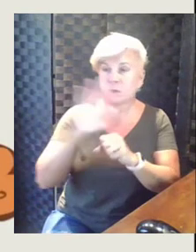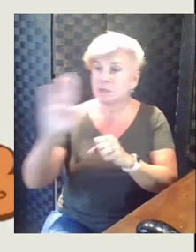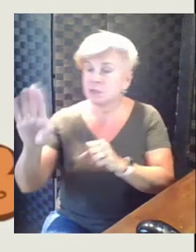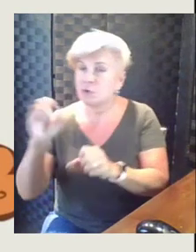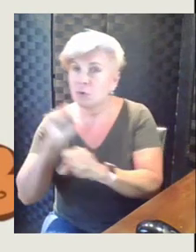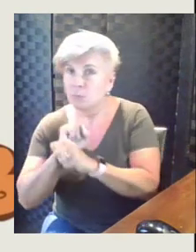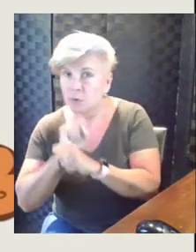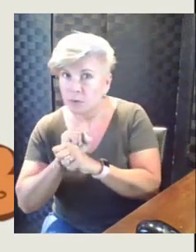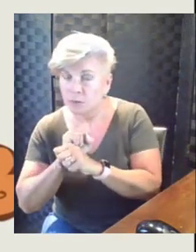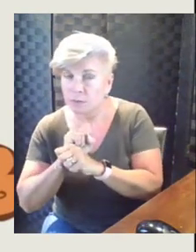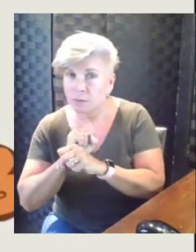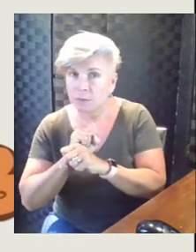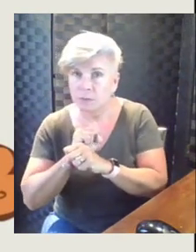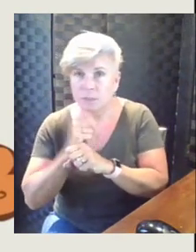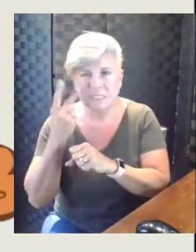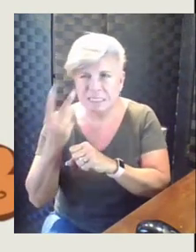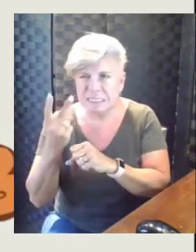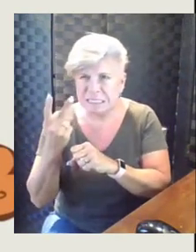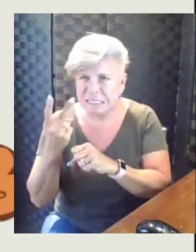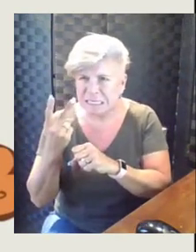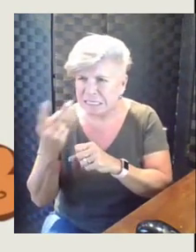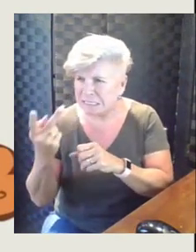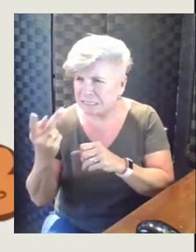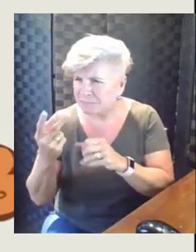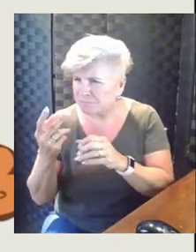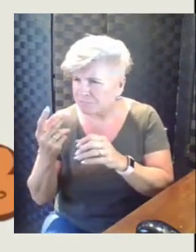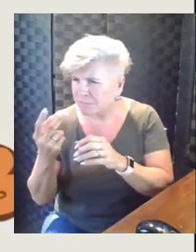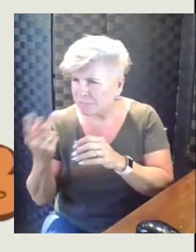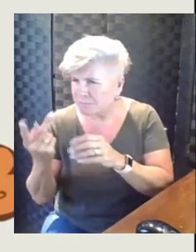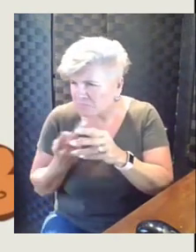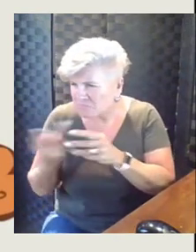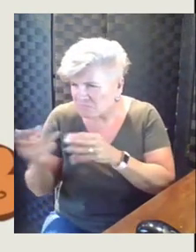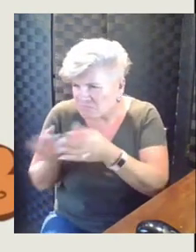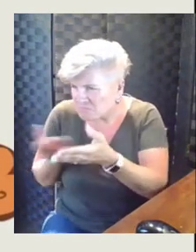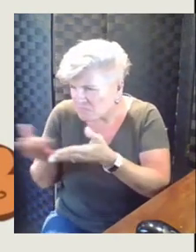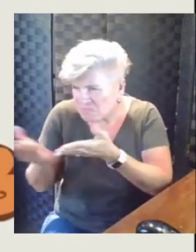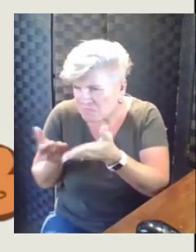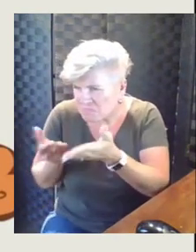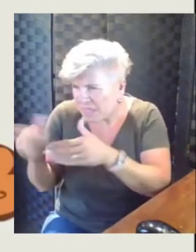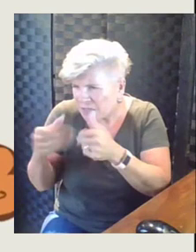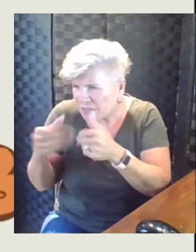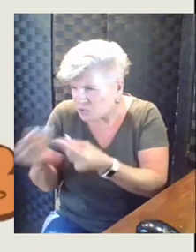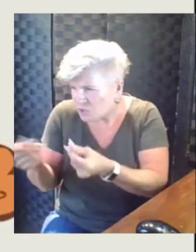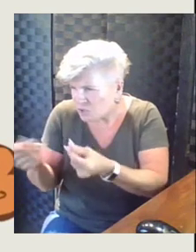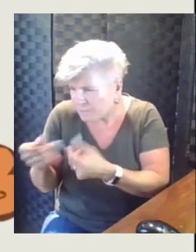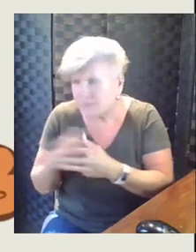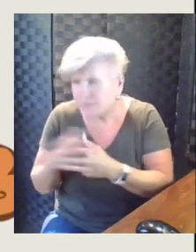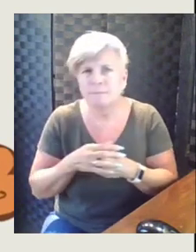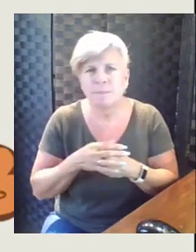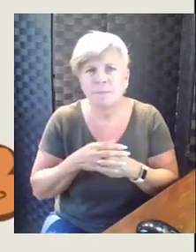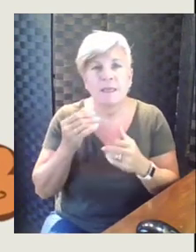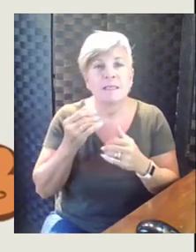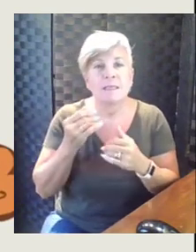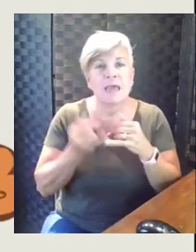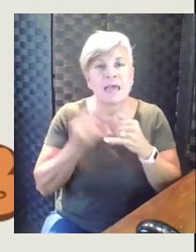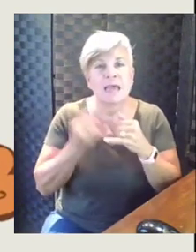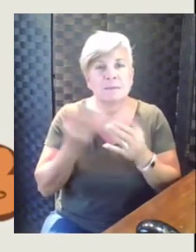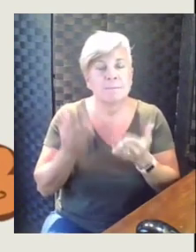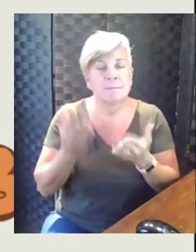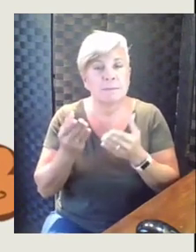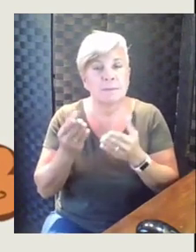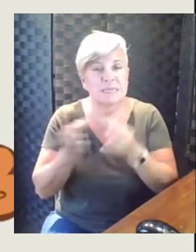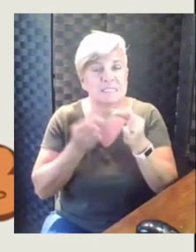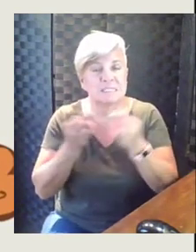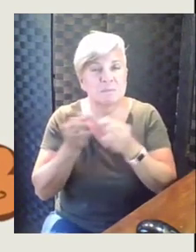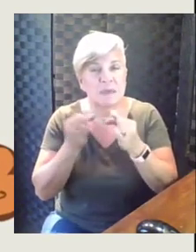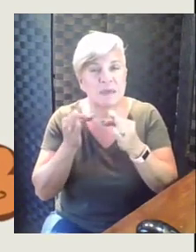with others to see how they solve the problem and maybe learn a different way to think about it. Finally, you might explain how to